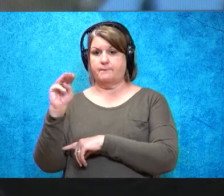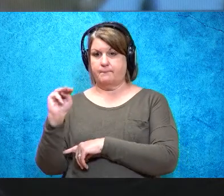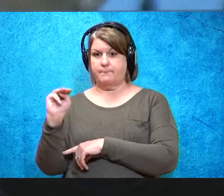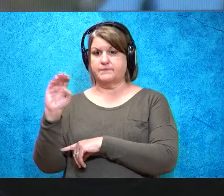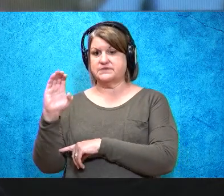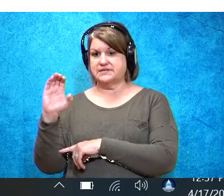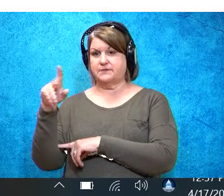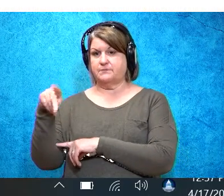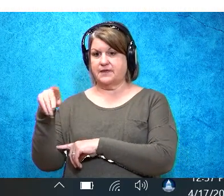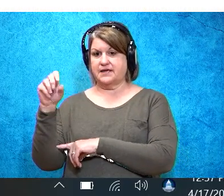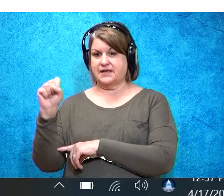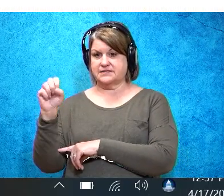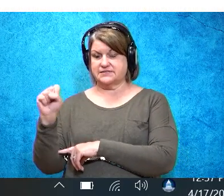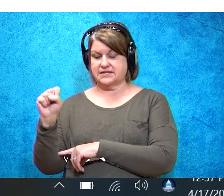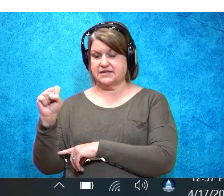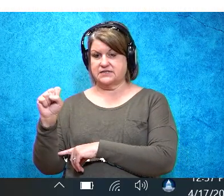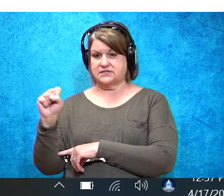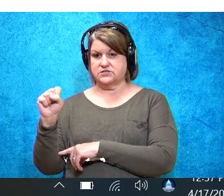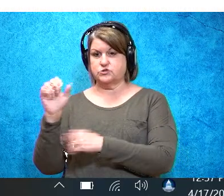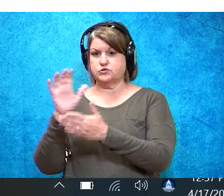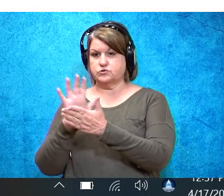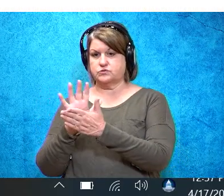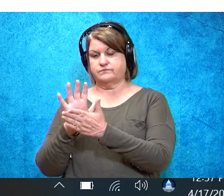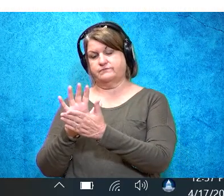Public School System homepage.